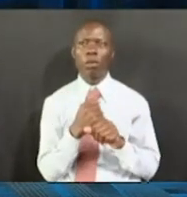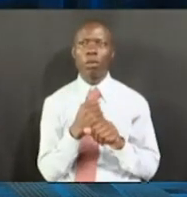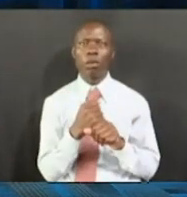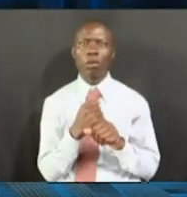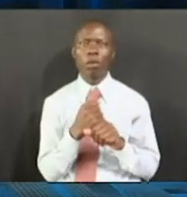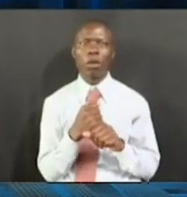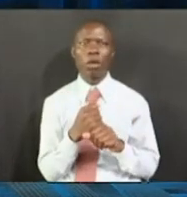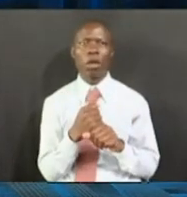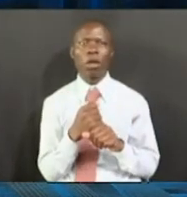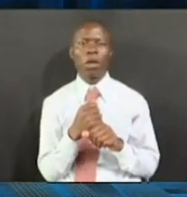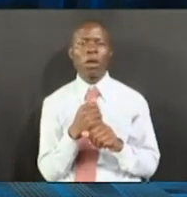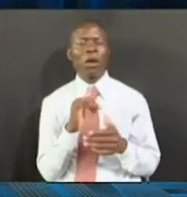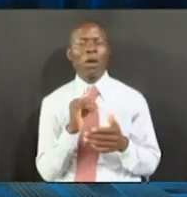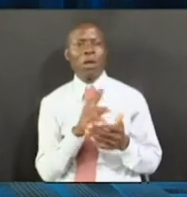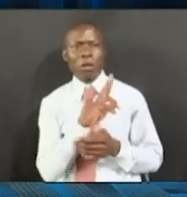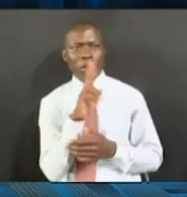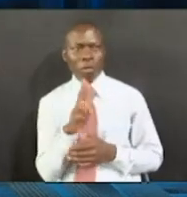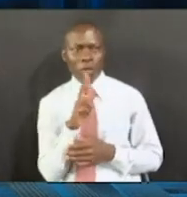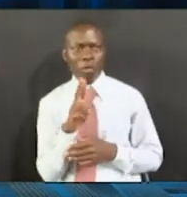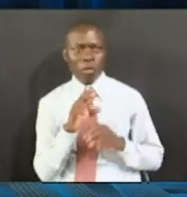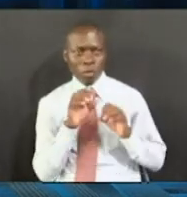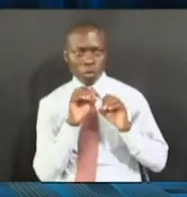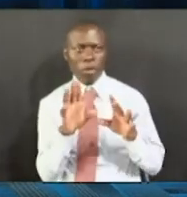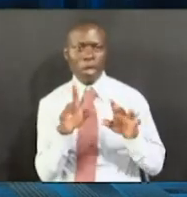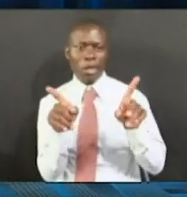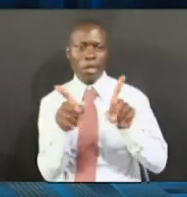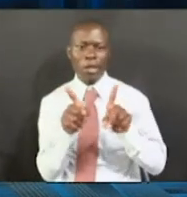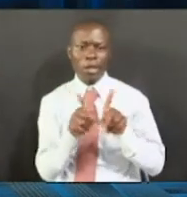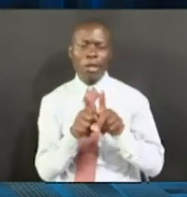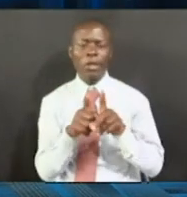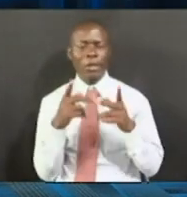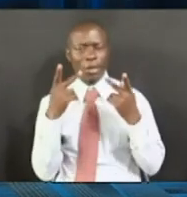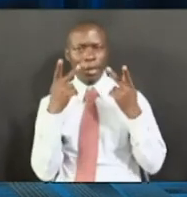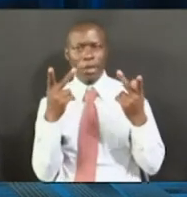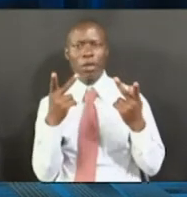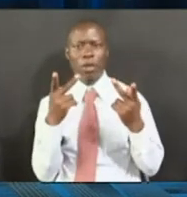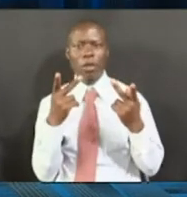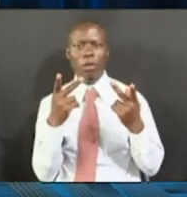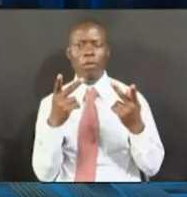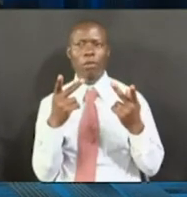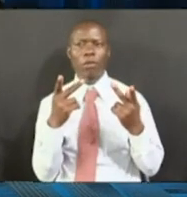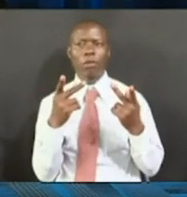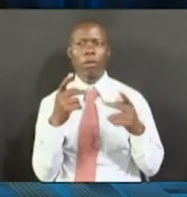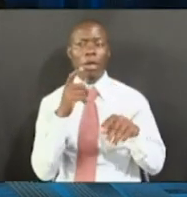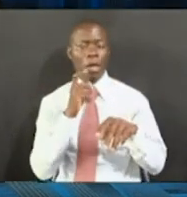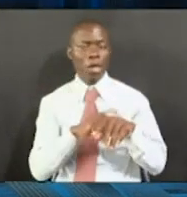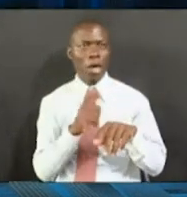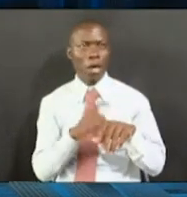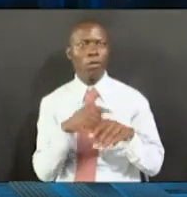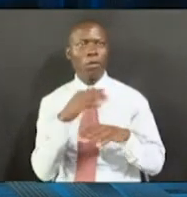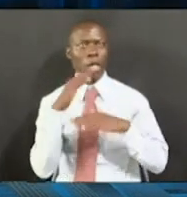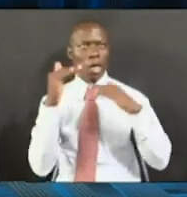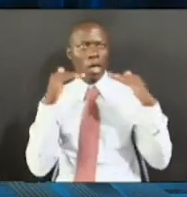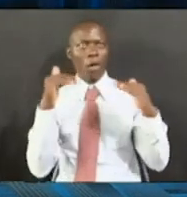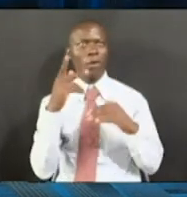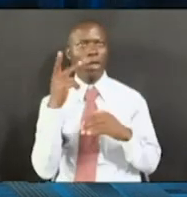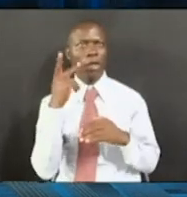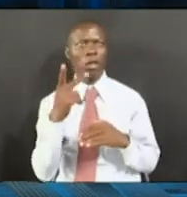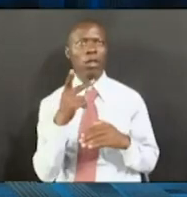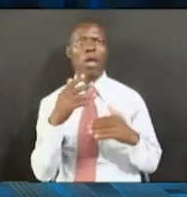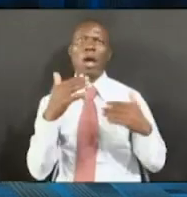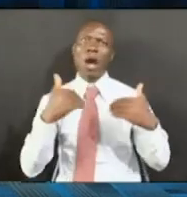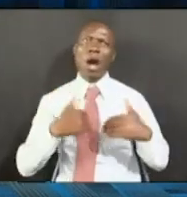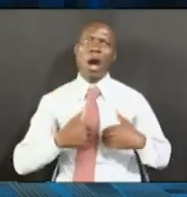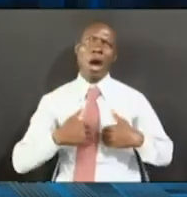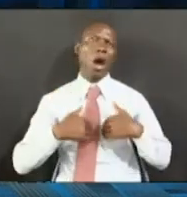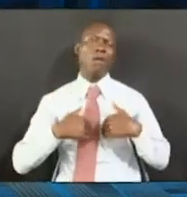used for plowing and guiding the oxen. But when the enemy came, he says, I don't have a